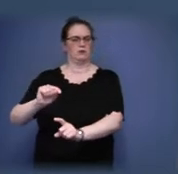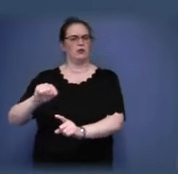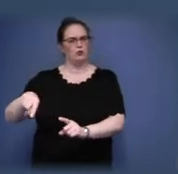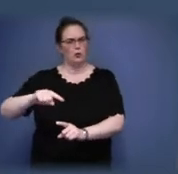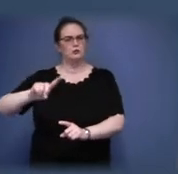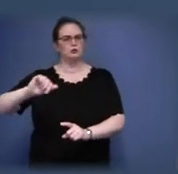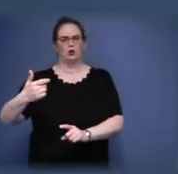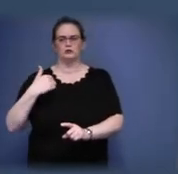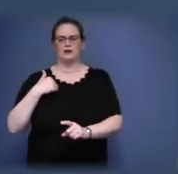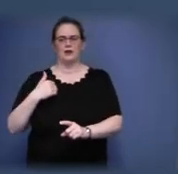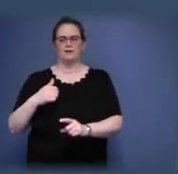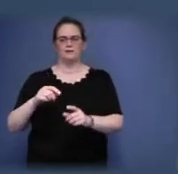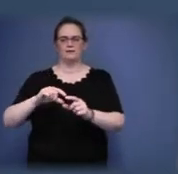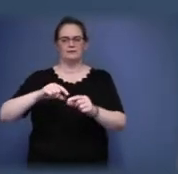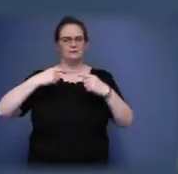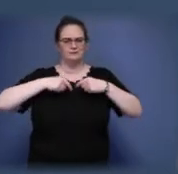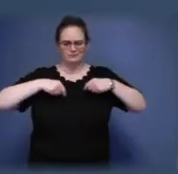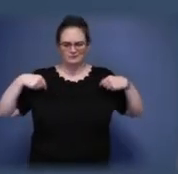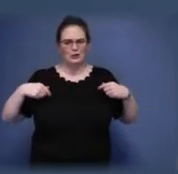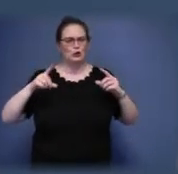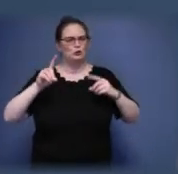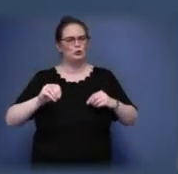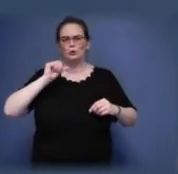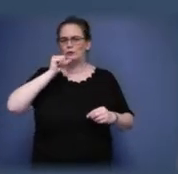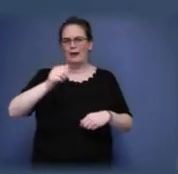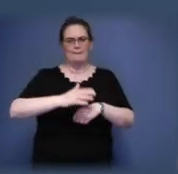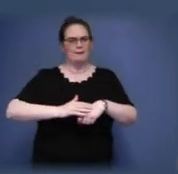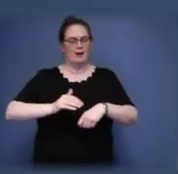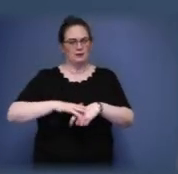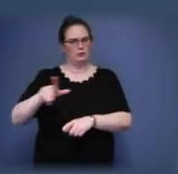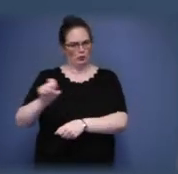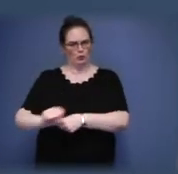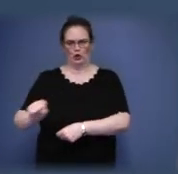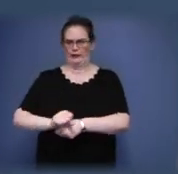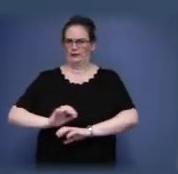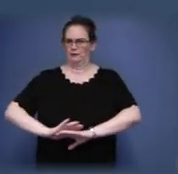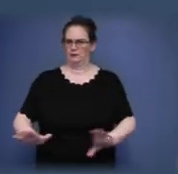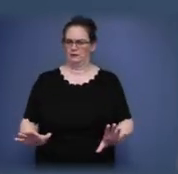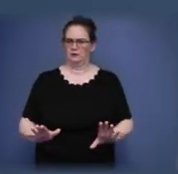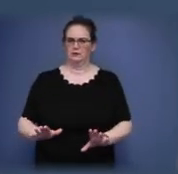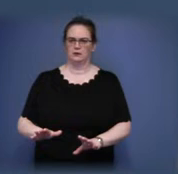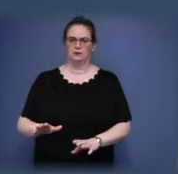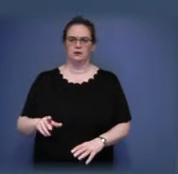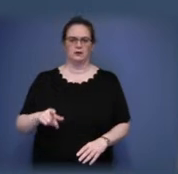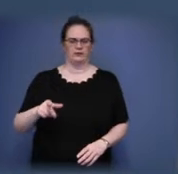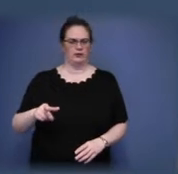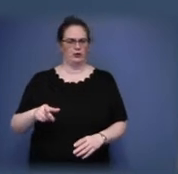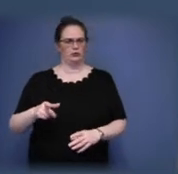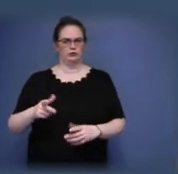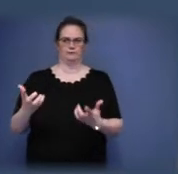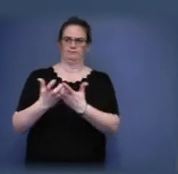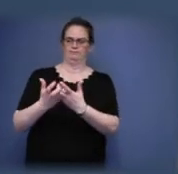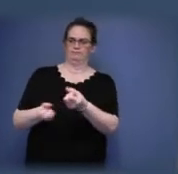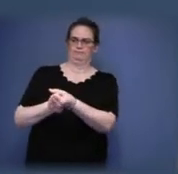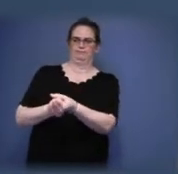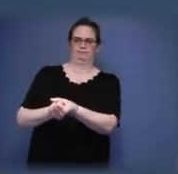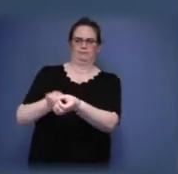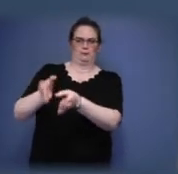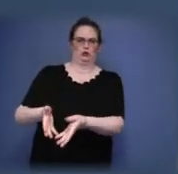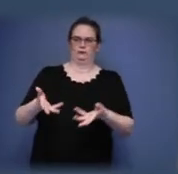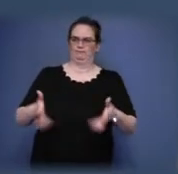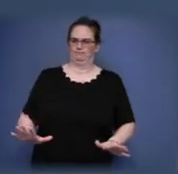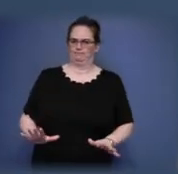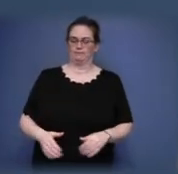will have do not pet on them because they are working, and they're there to meet the needs of that one specific